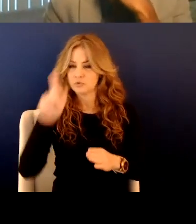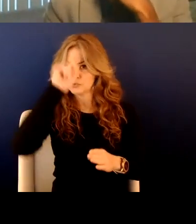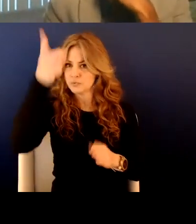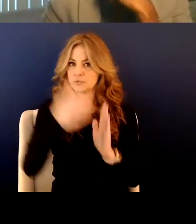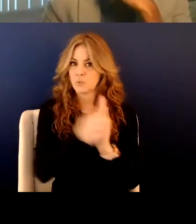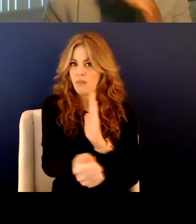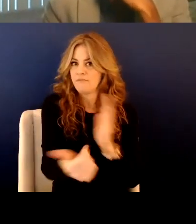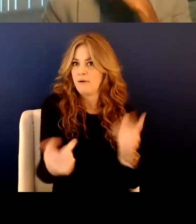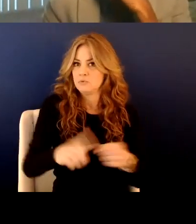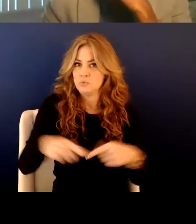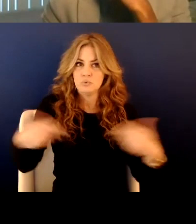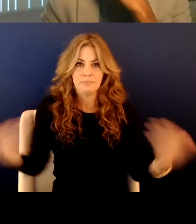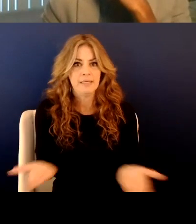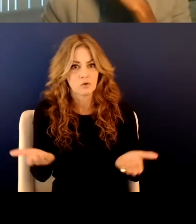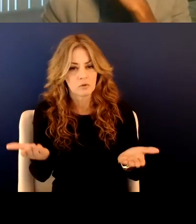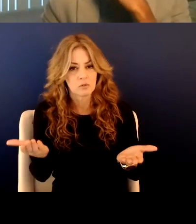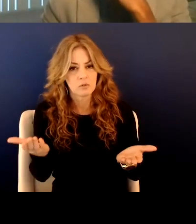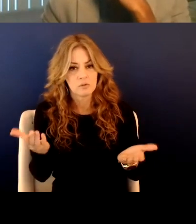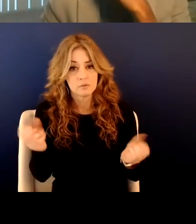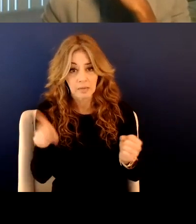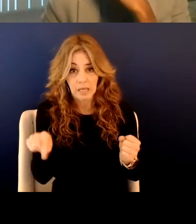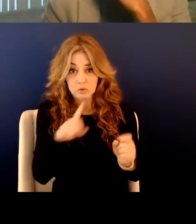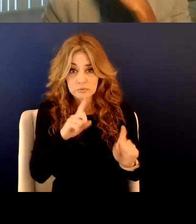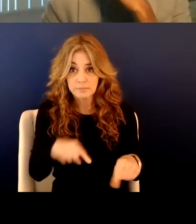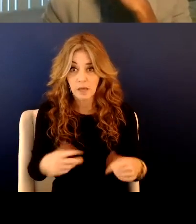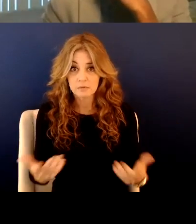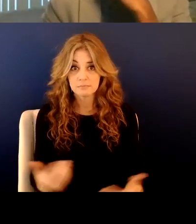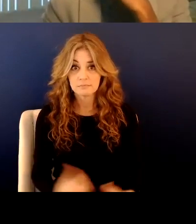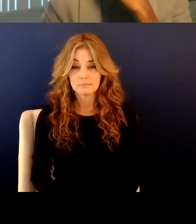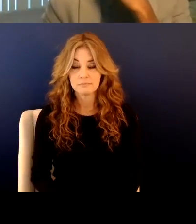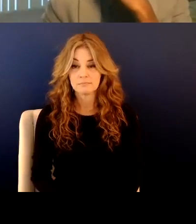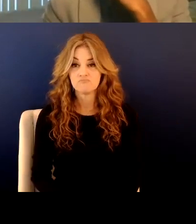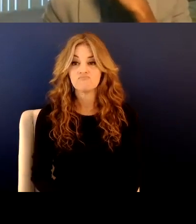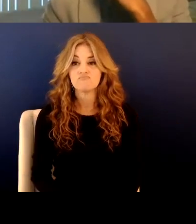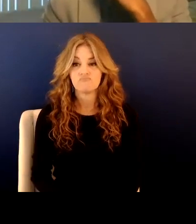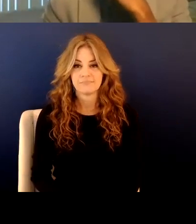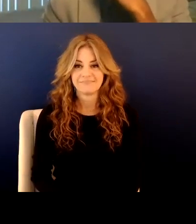qualified to be where we are. So can you respond to that before I start running?